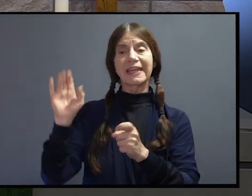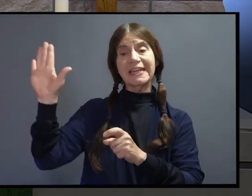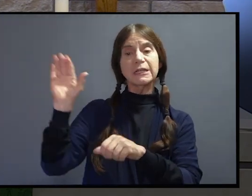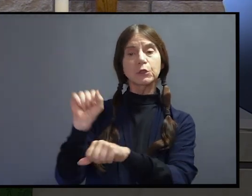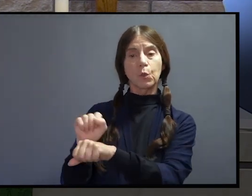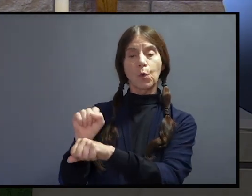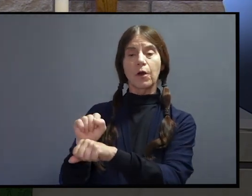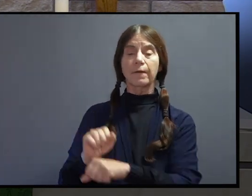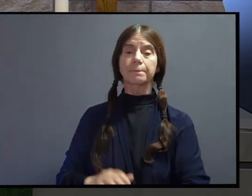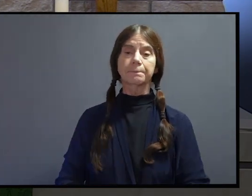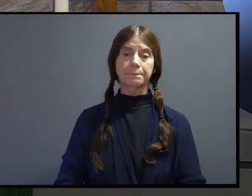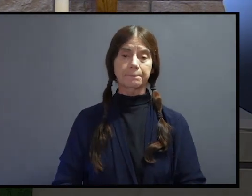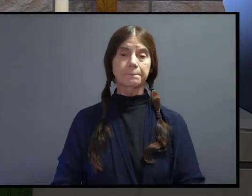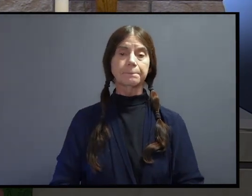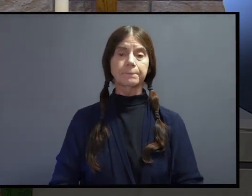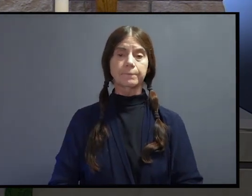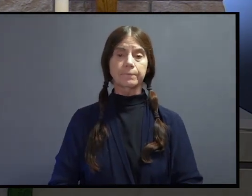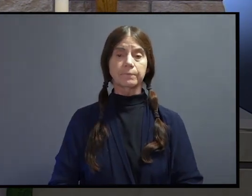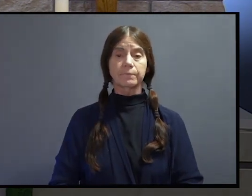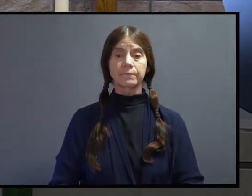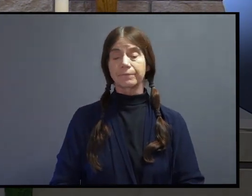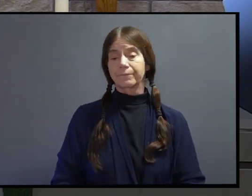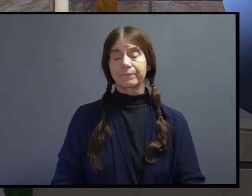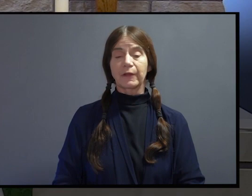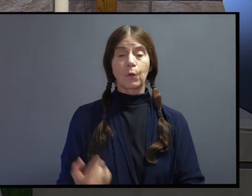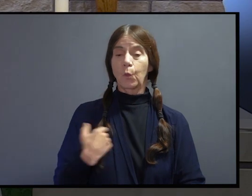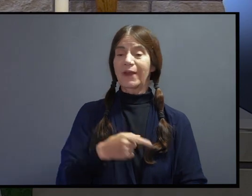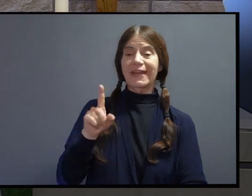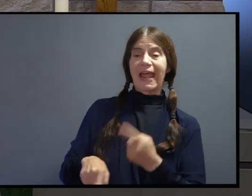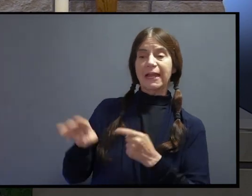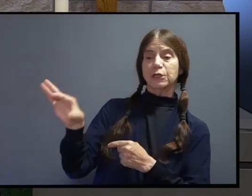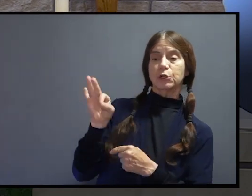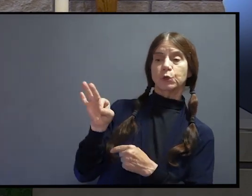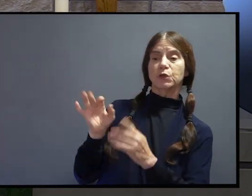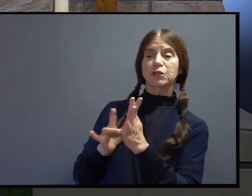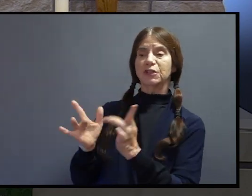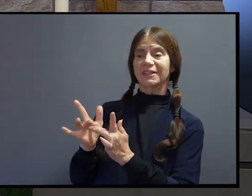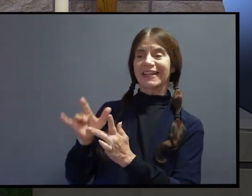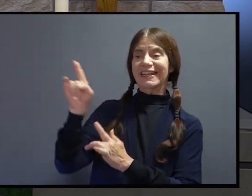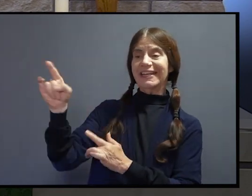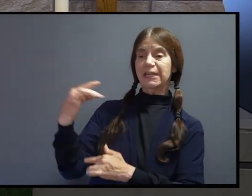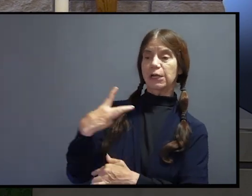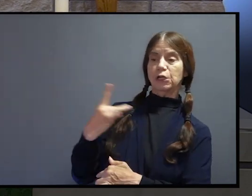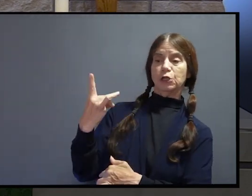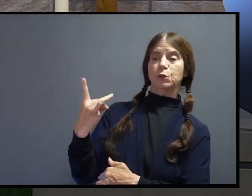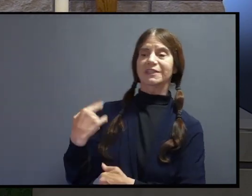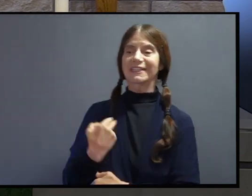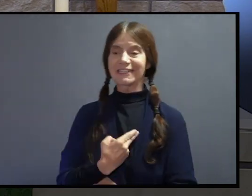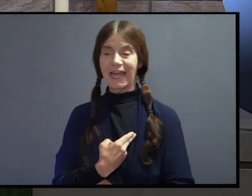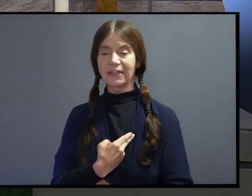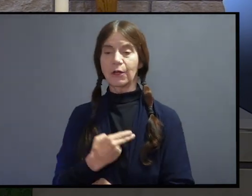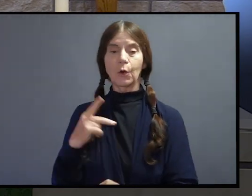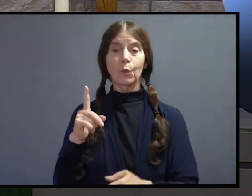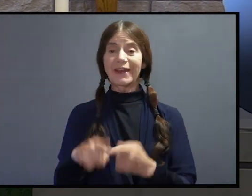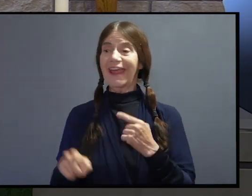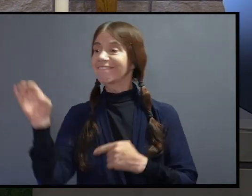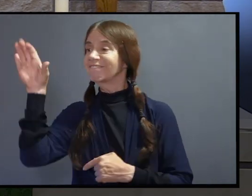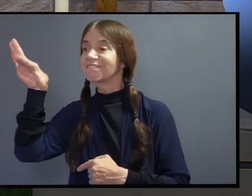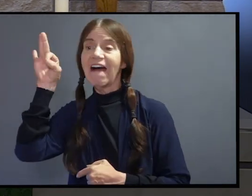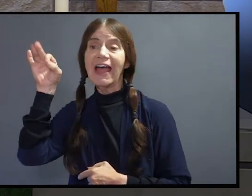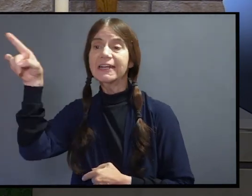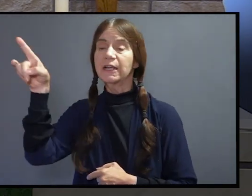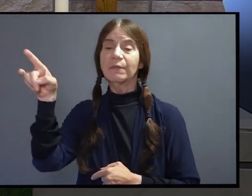work. We do not choose Him, He chooses us. We don't find Him, He finds